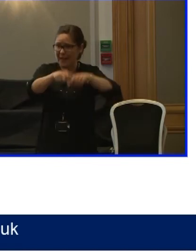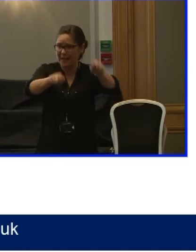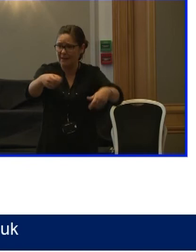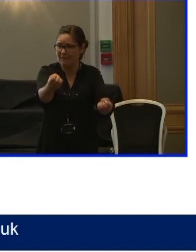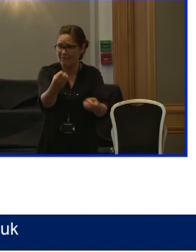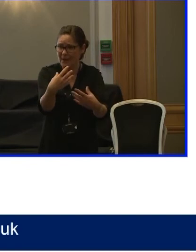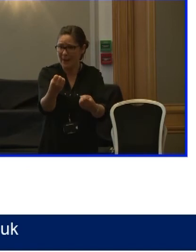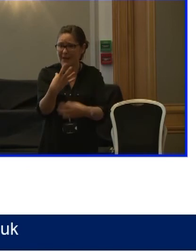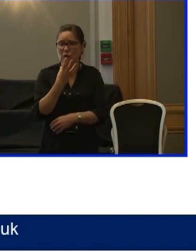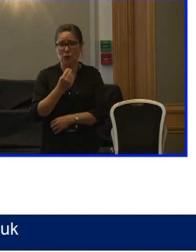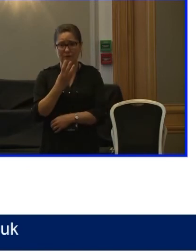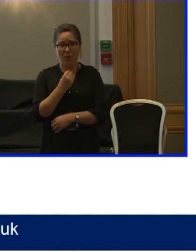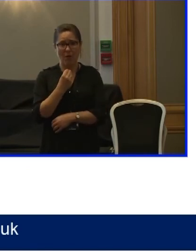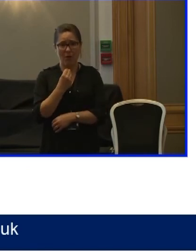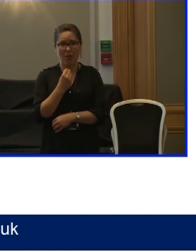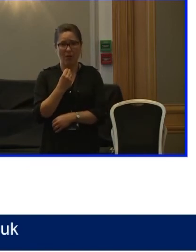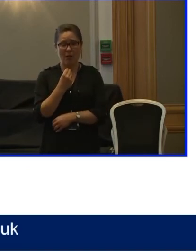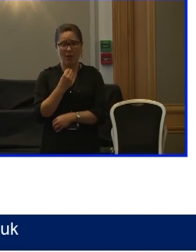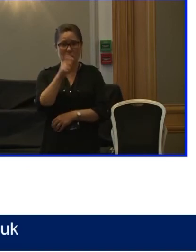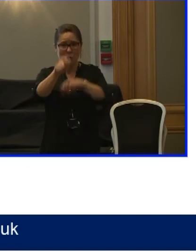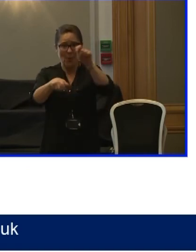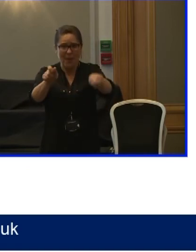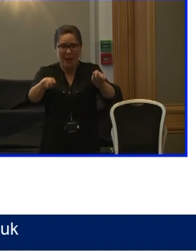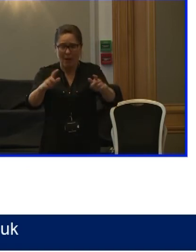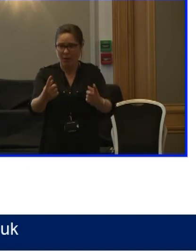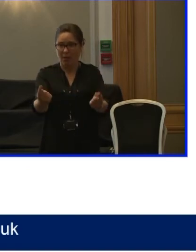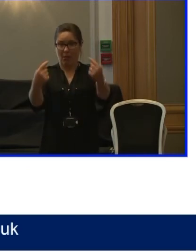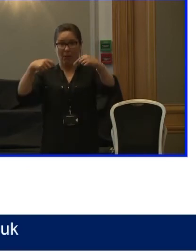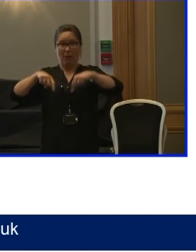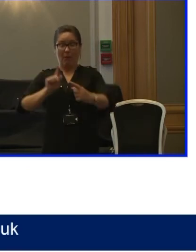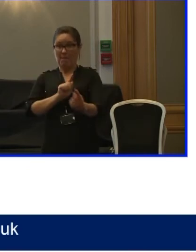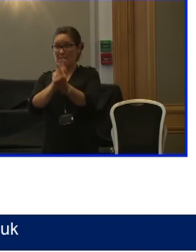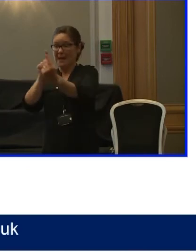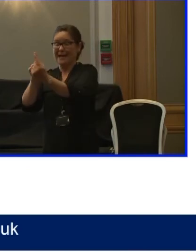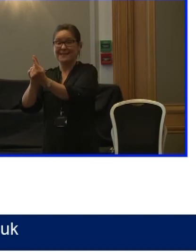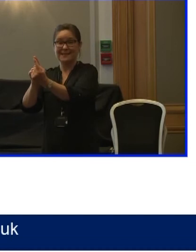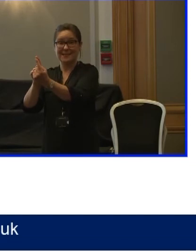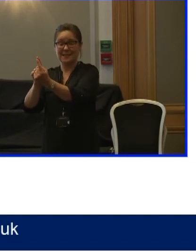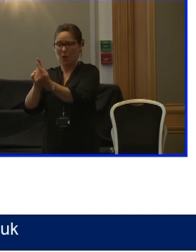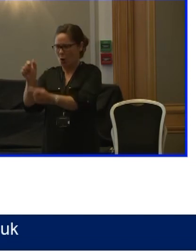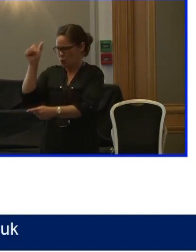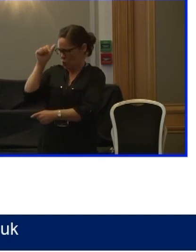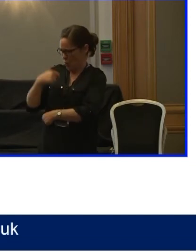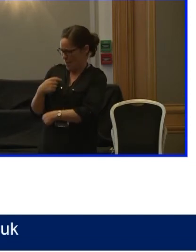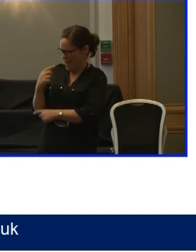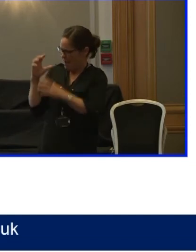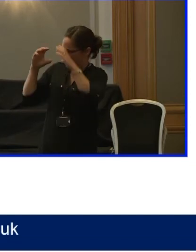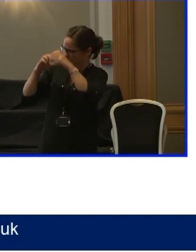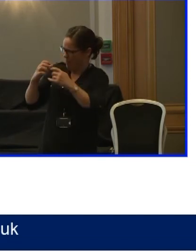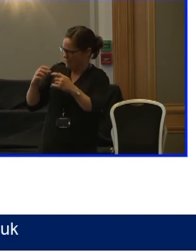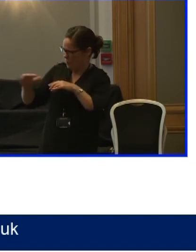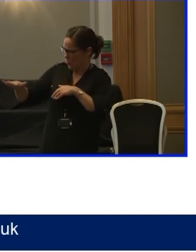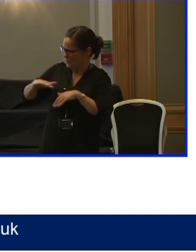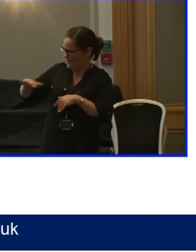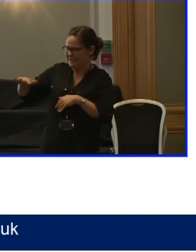and the ability and opportunity to meet people from the same group of conditions has a huge positive